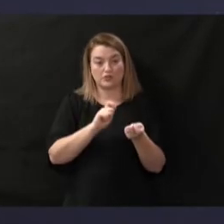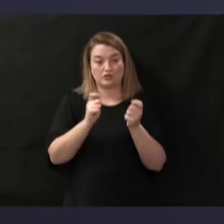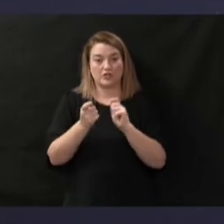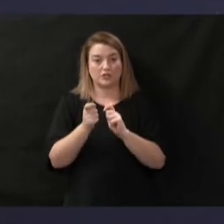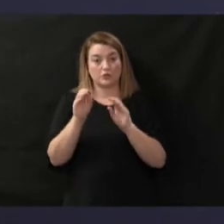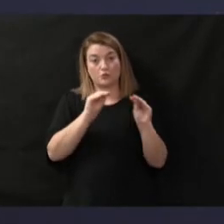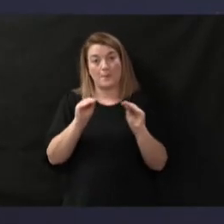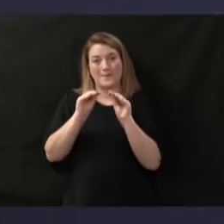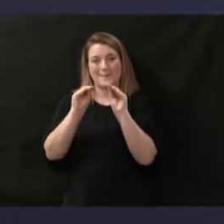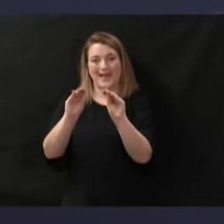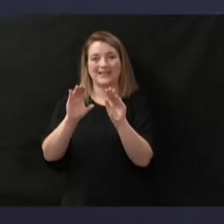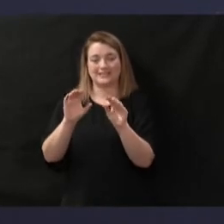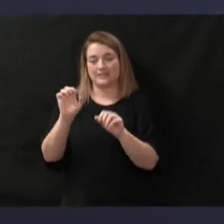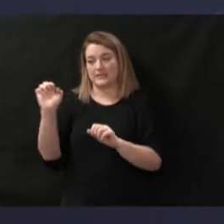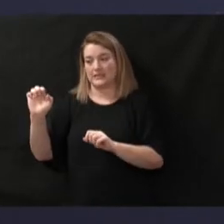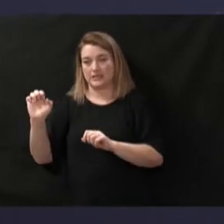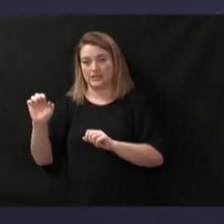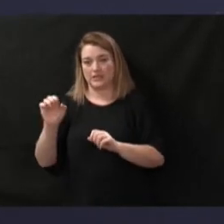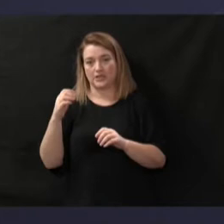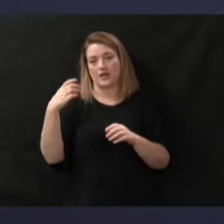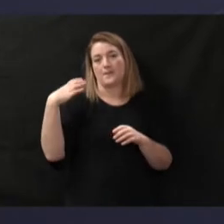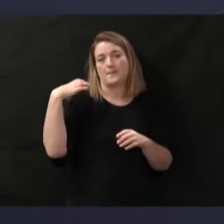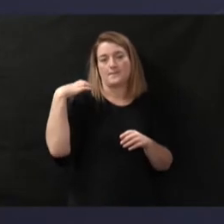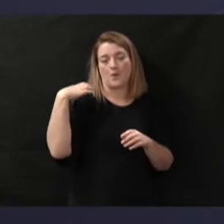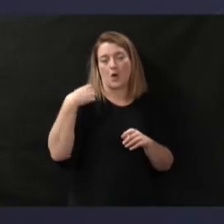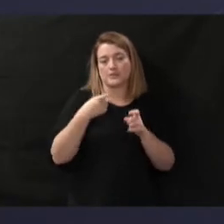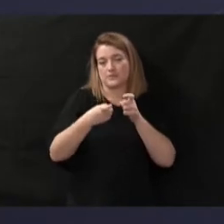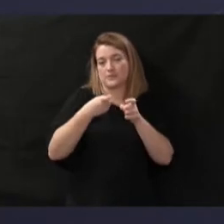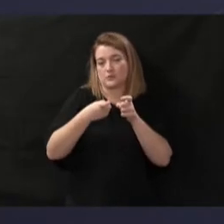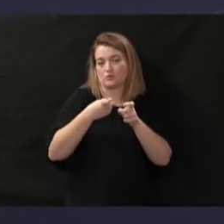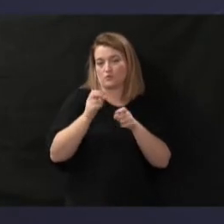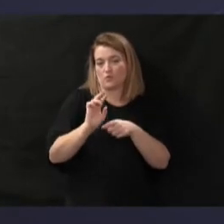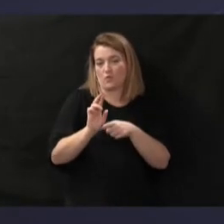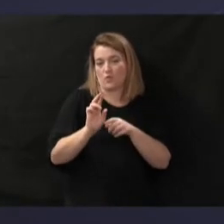Magic E. It's magical. So